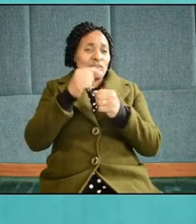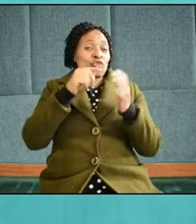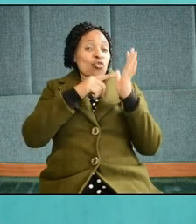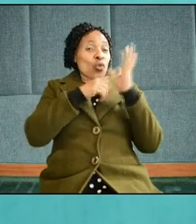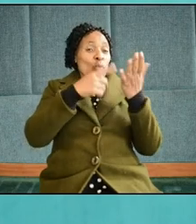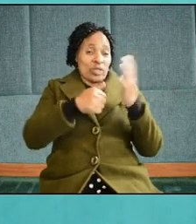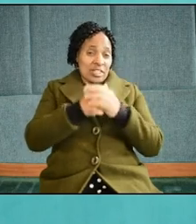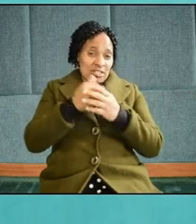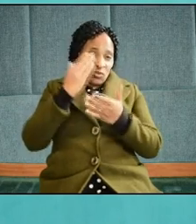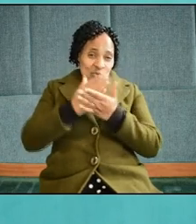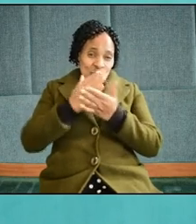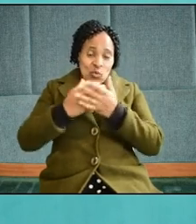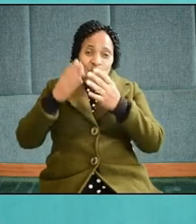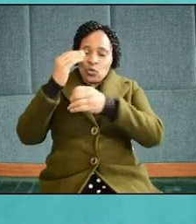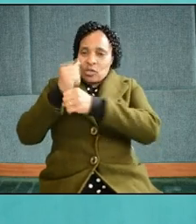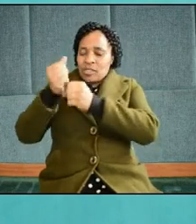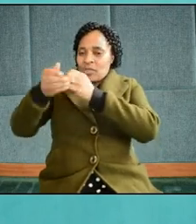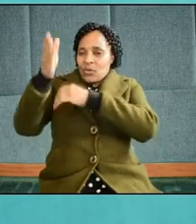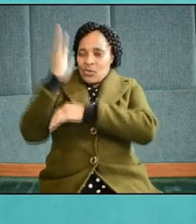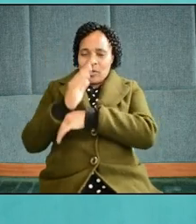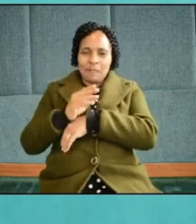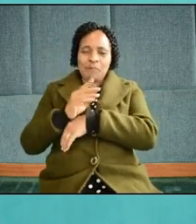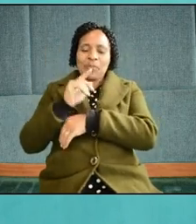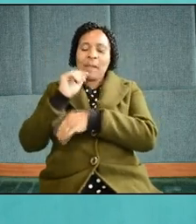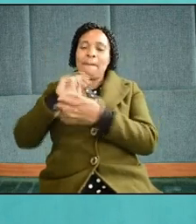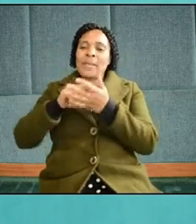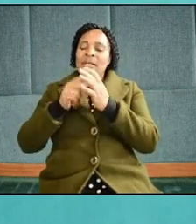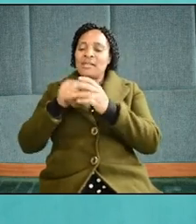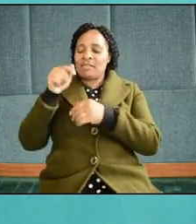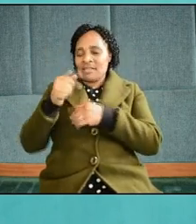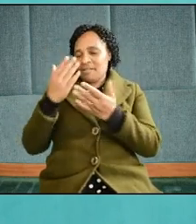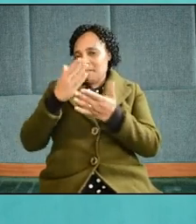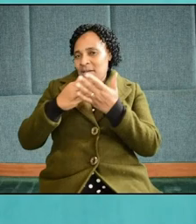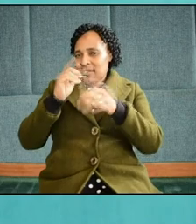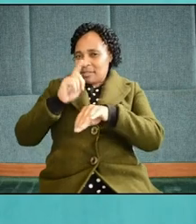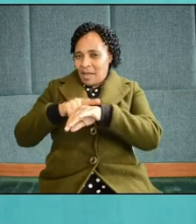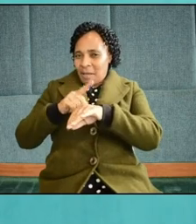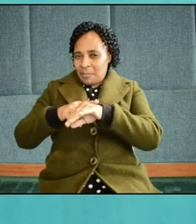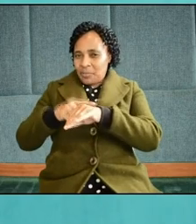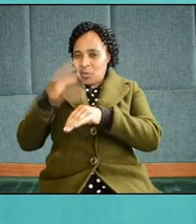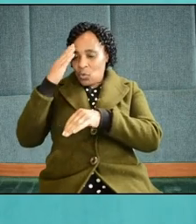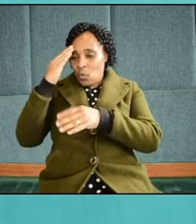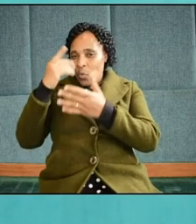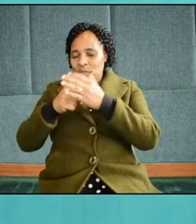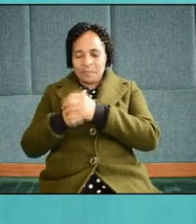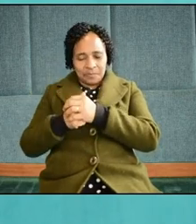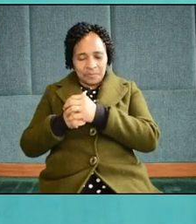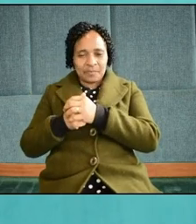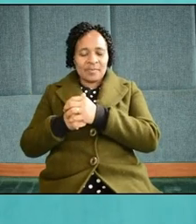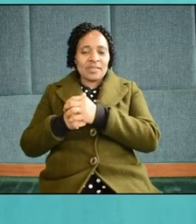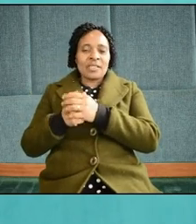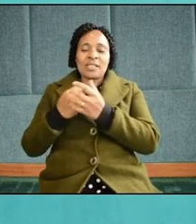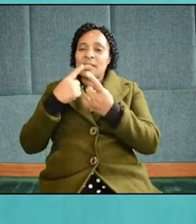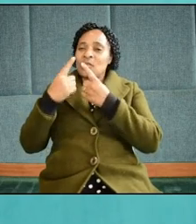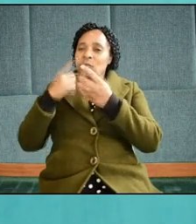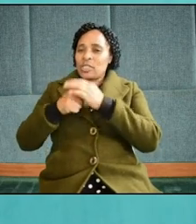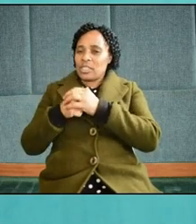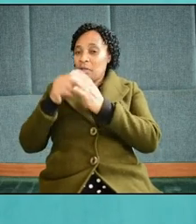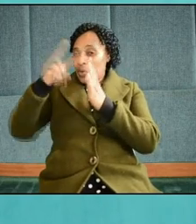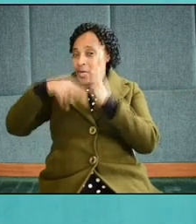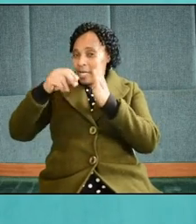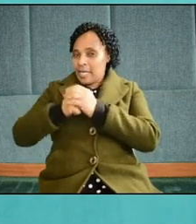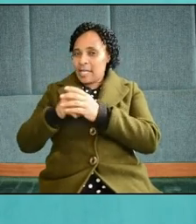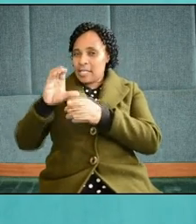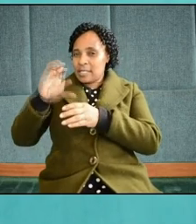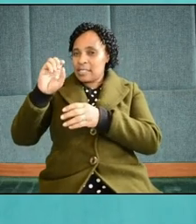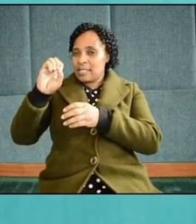show that indeed you trust God. So there's a part there in the Did You Know section that says, maybe Sid, you could read for us the